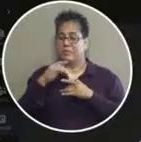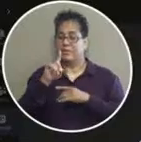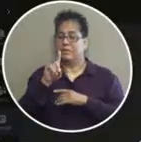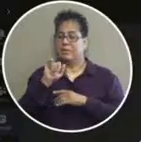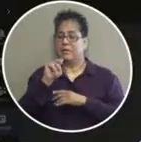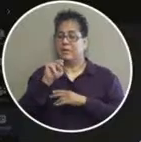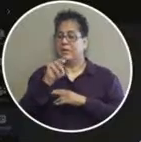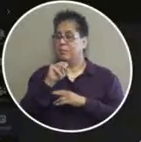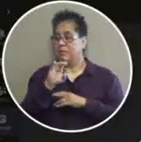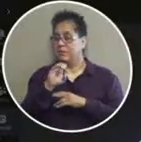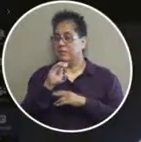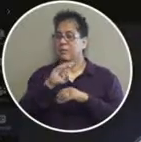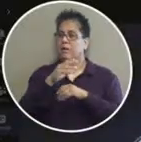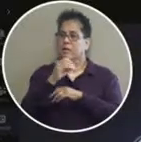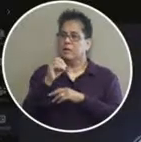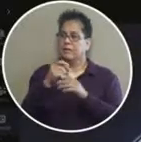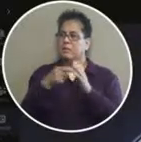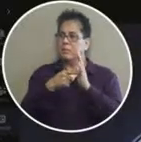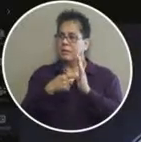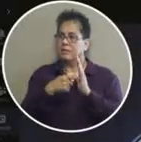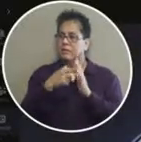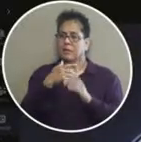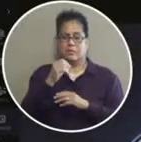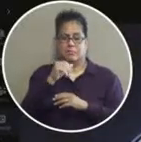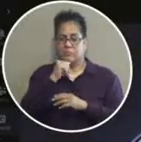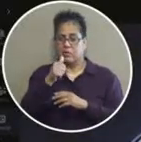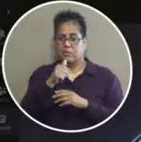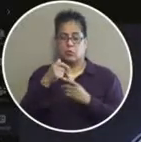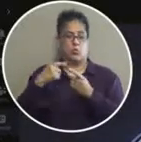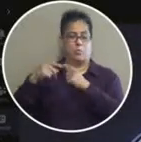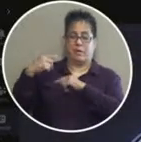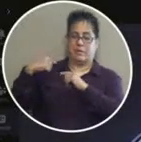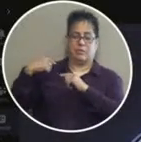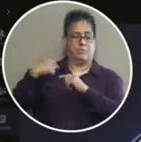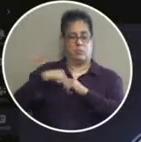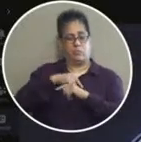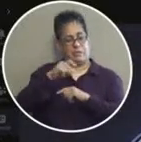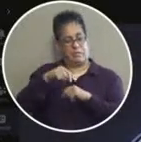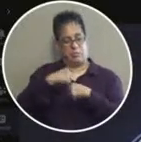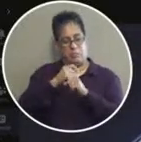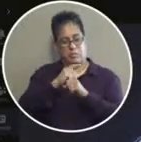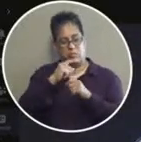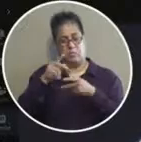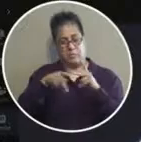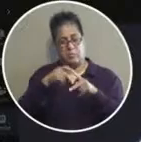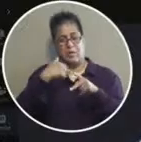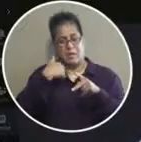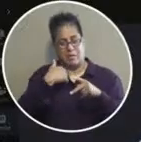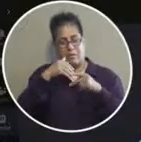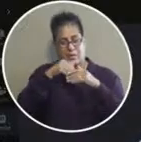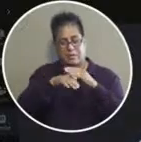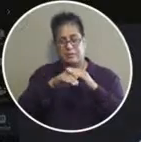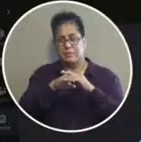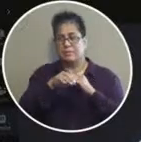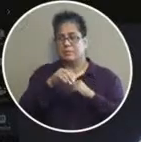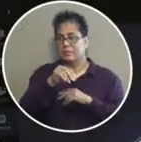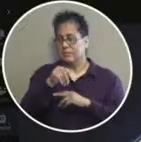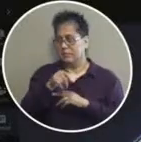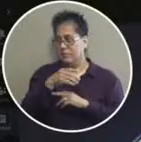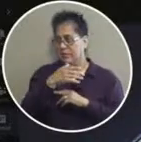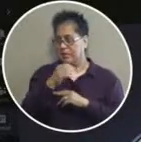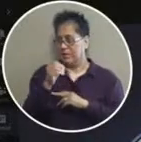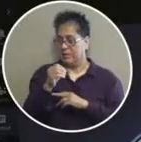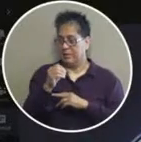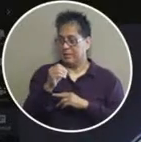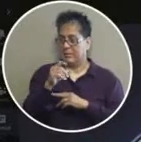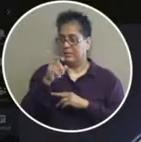nature of the demand, and we will not go backwards. We will continue to make sure that people have the access. But whether or